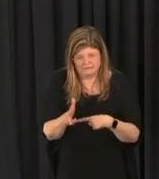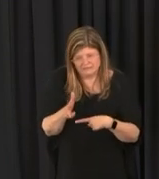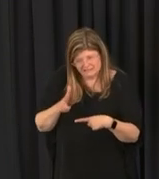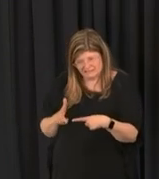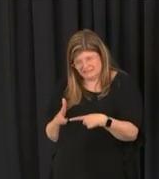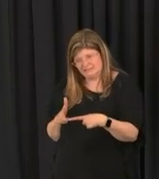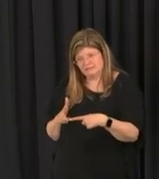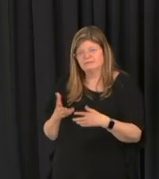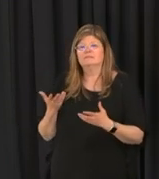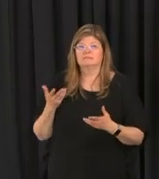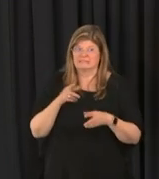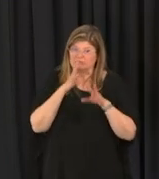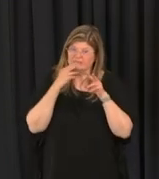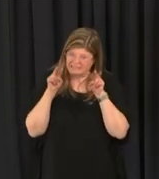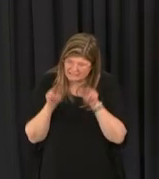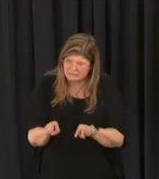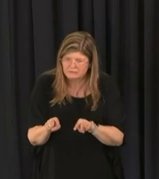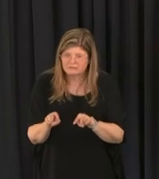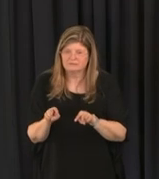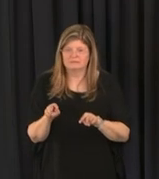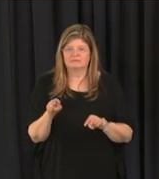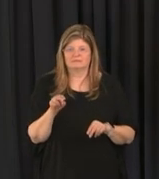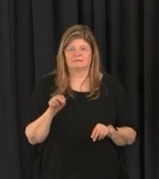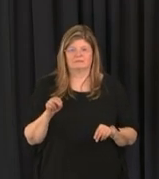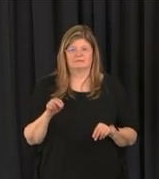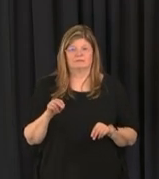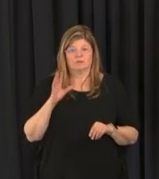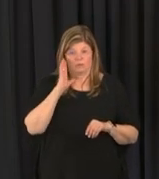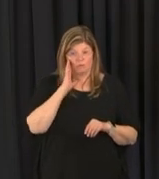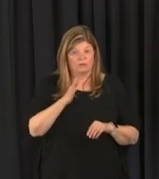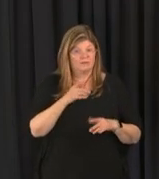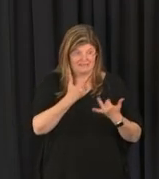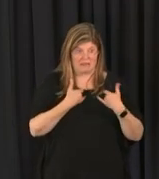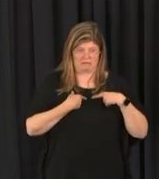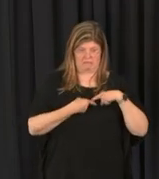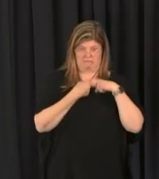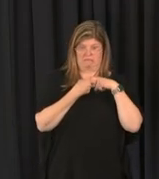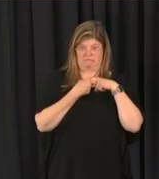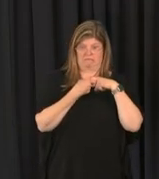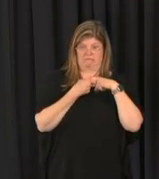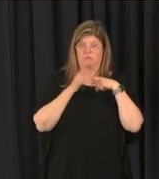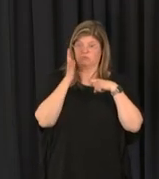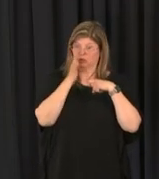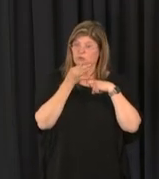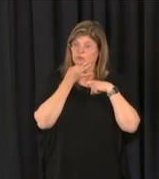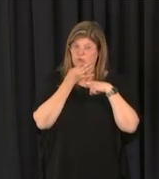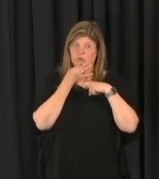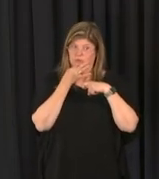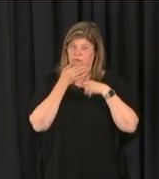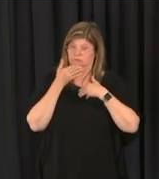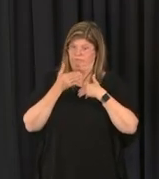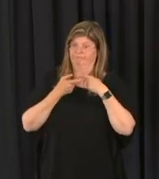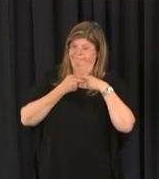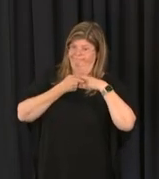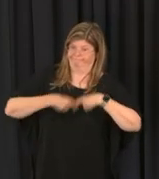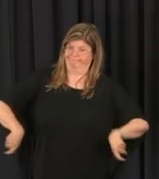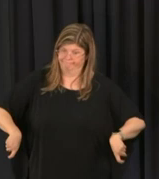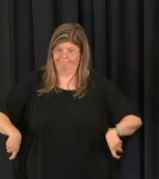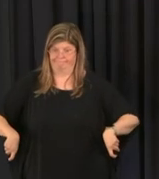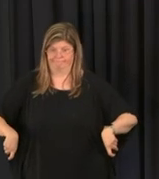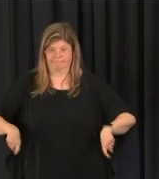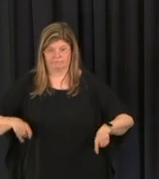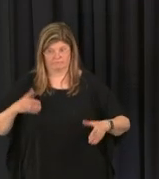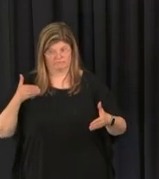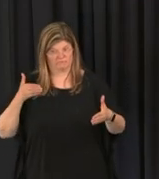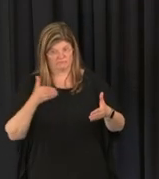because while the following remain suspended, we will switch on enforcement of the following in the near